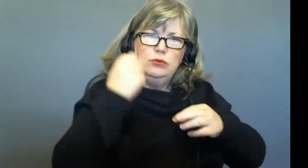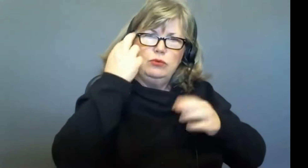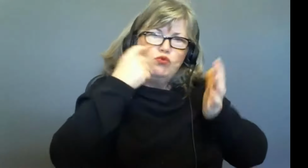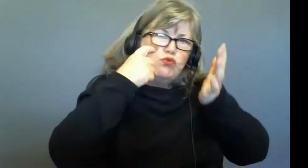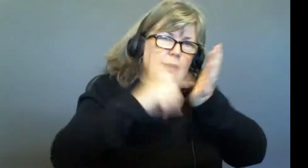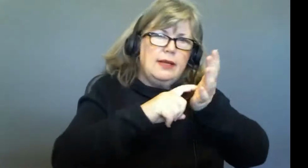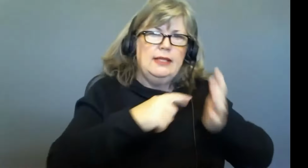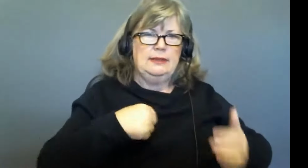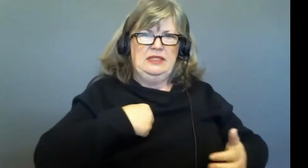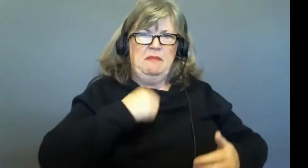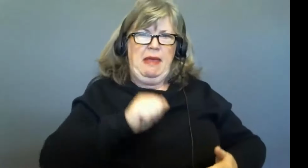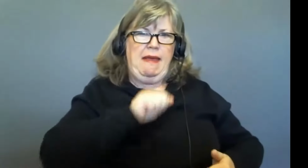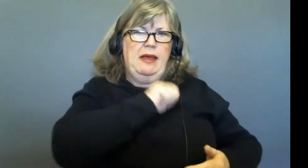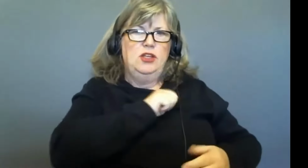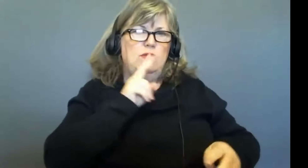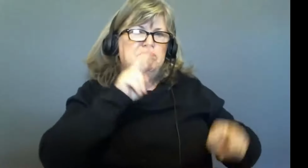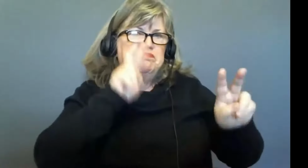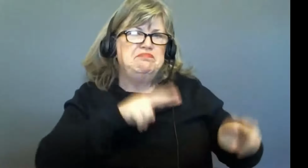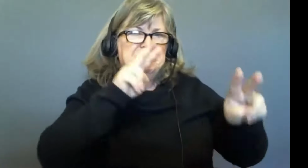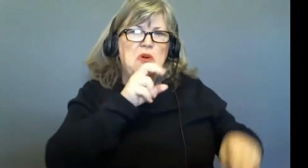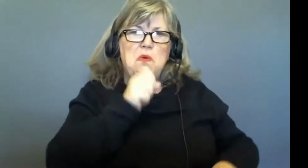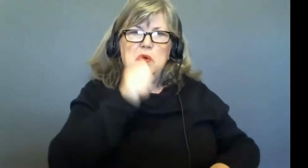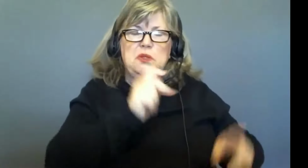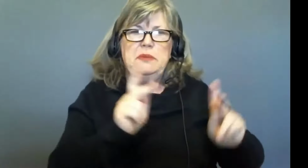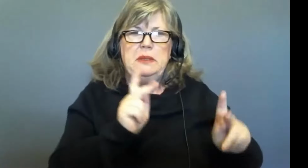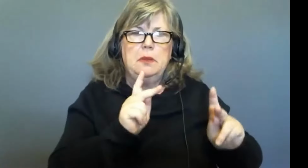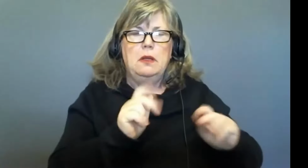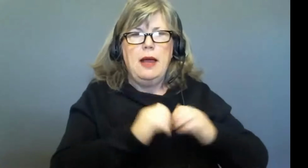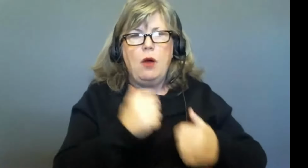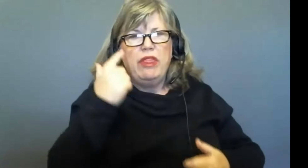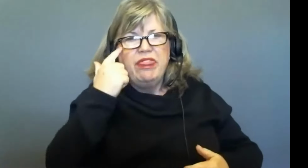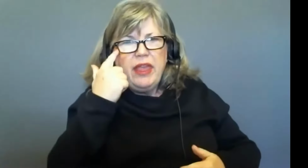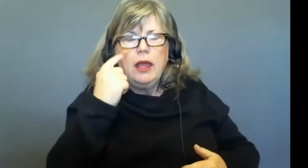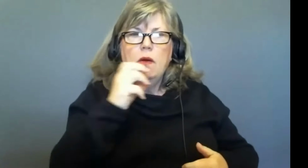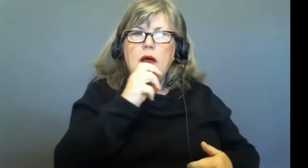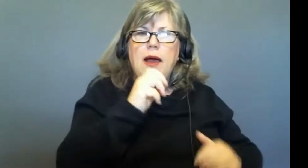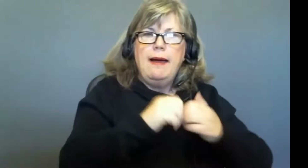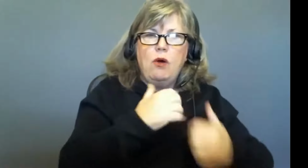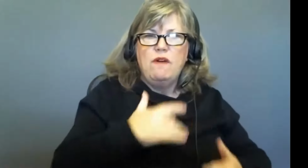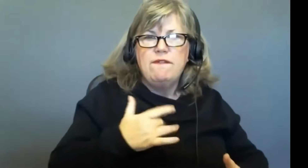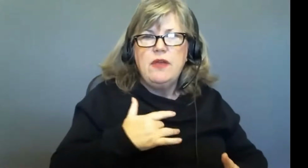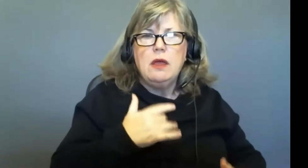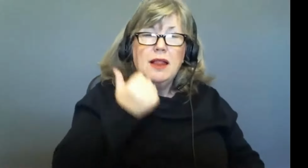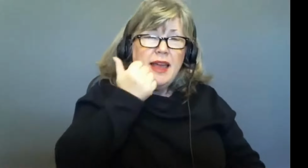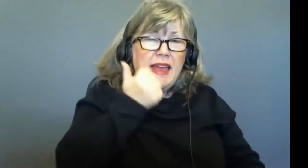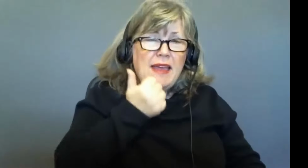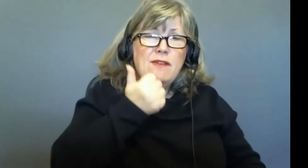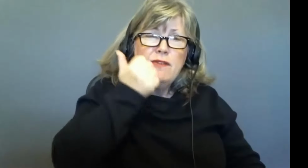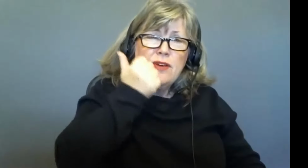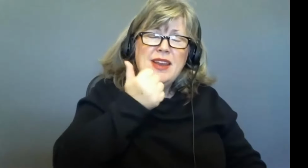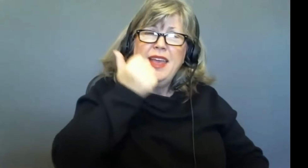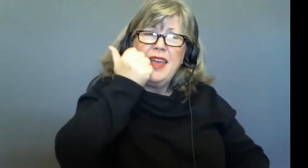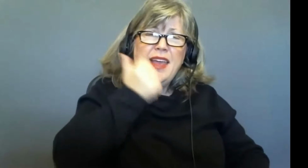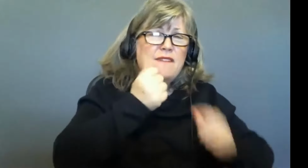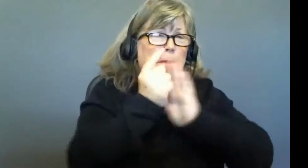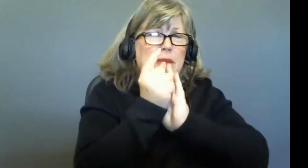yourself, in the way you think, in the way you feel, and the way you behave every moment of the day. And